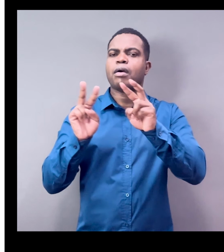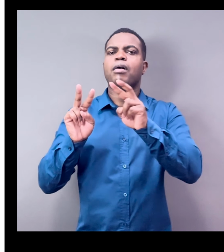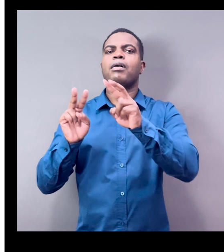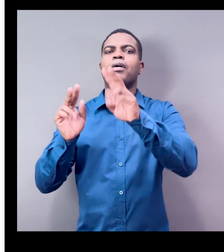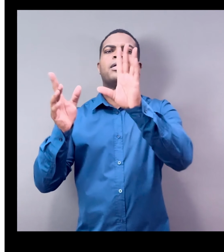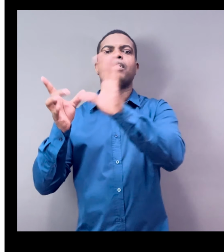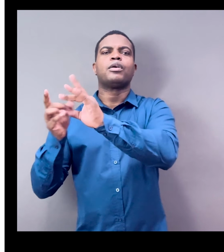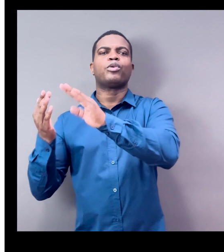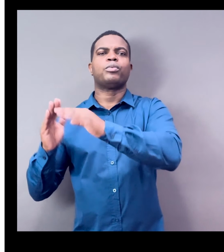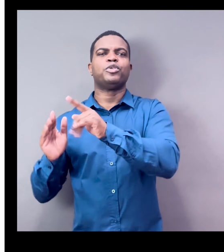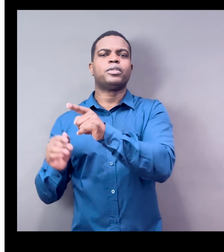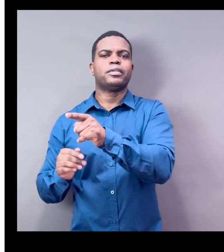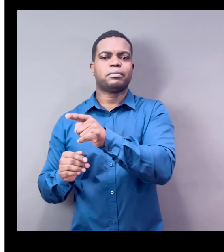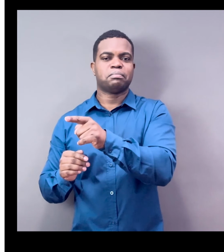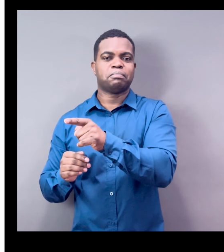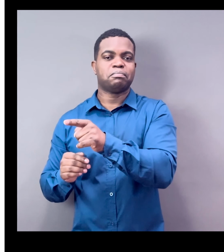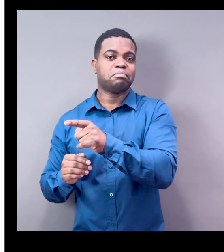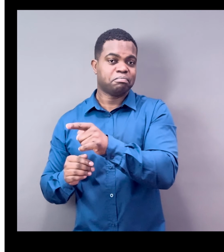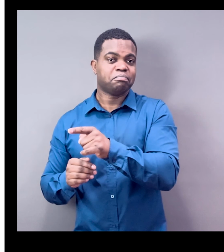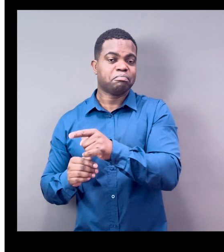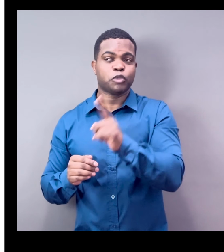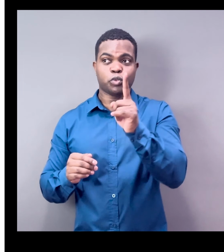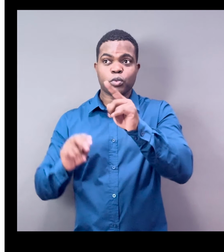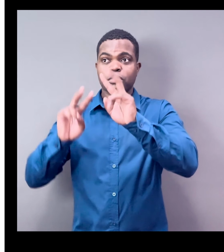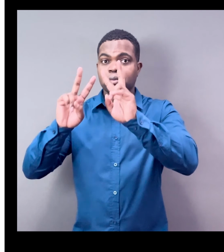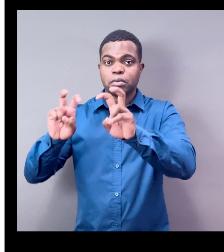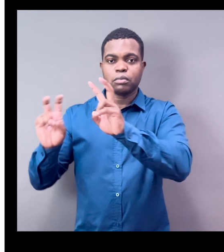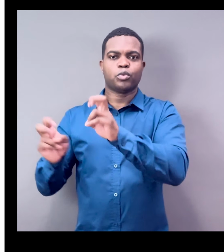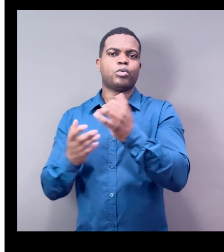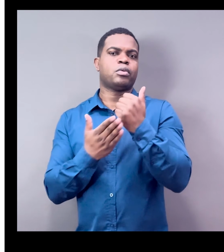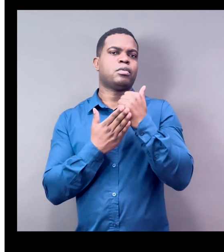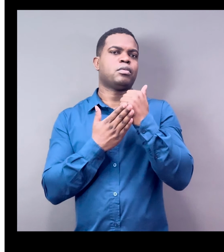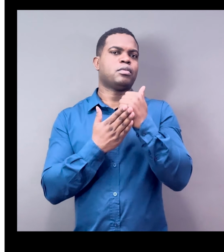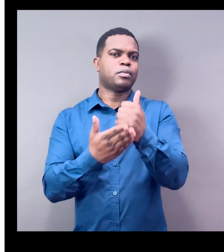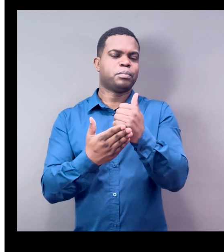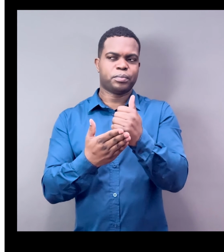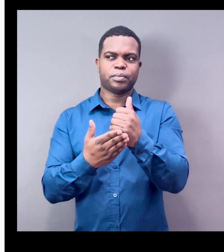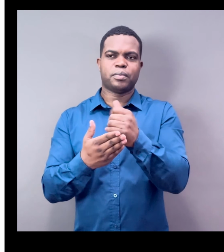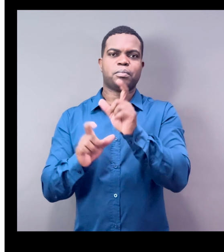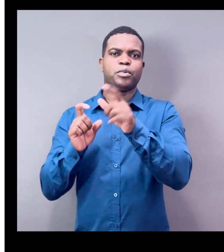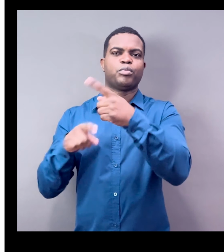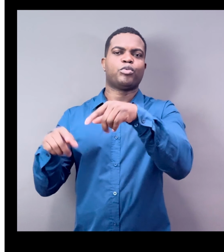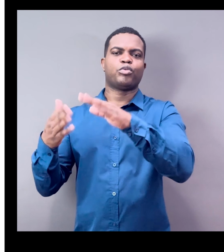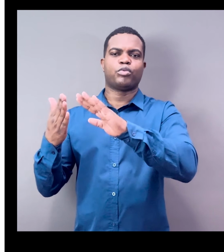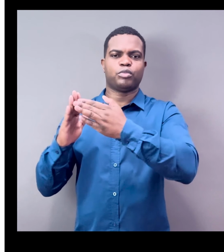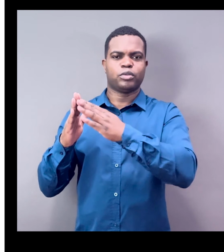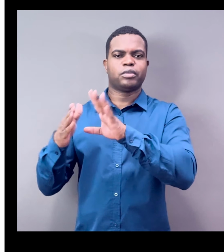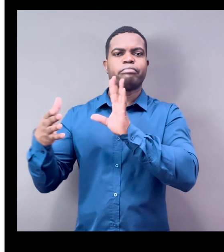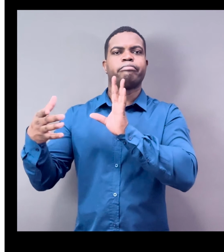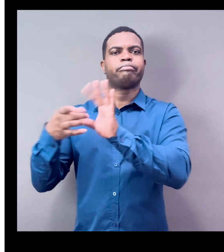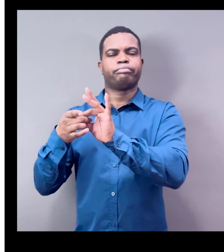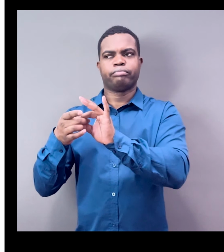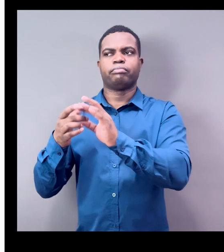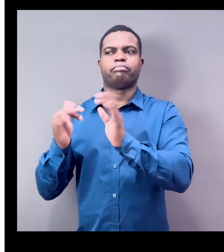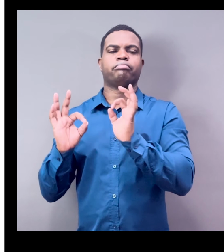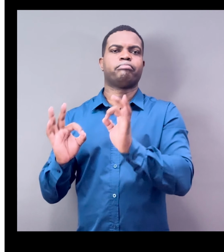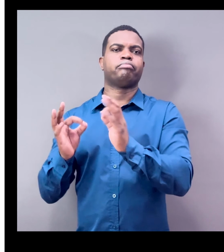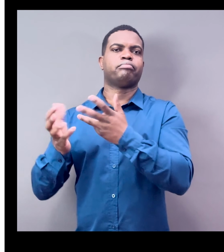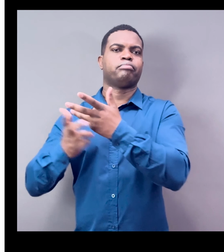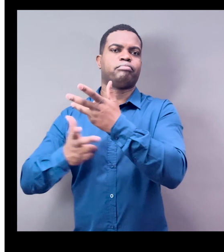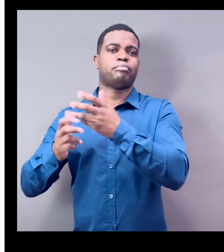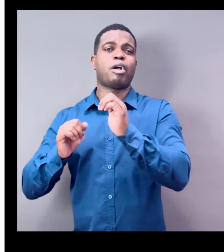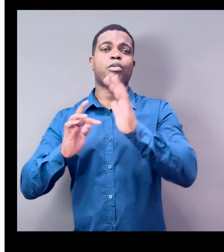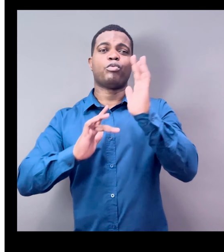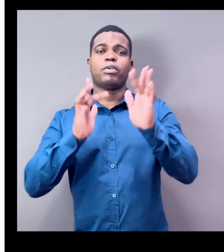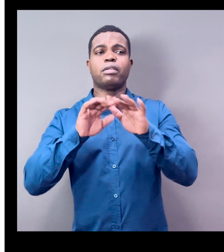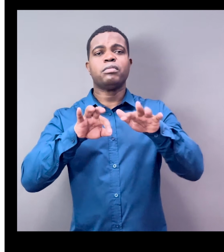Sometimes when you are trying to engage a community, you don't even know the kind of people in that community. But when you are able